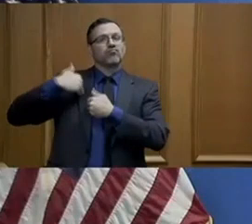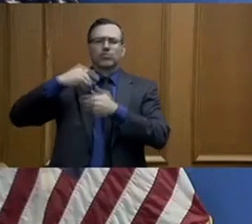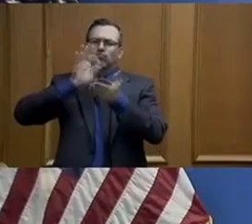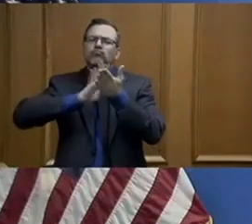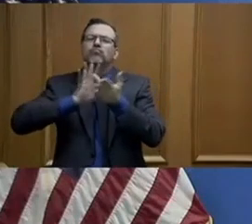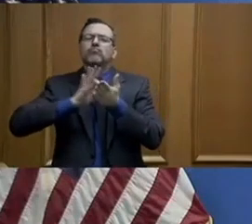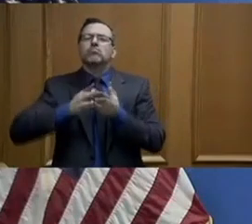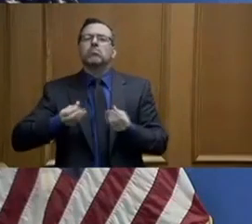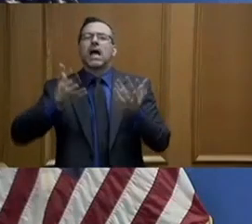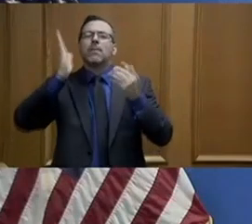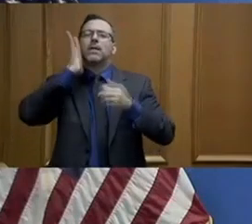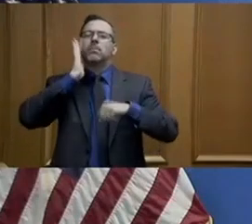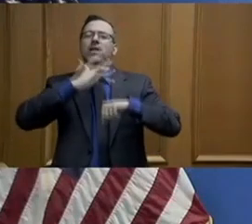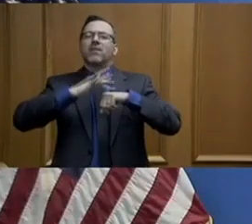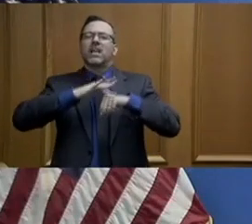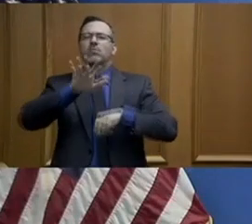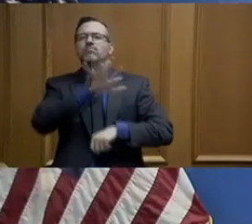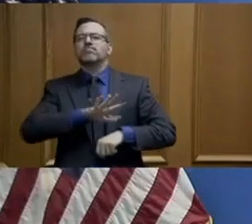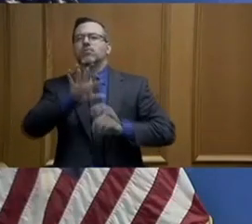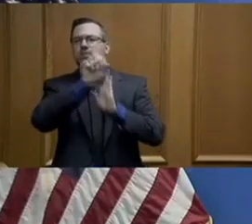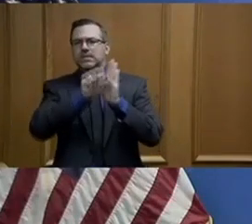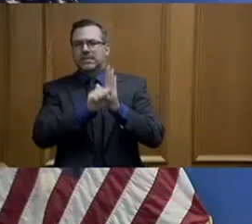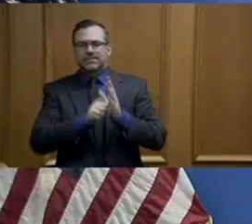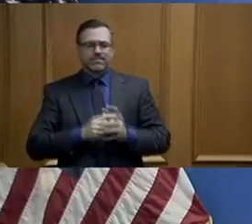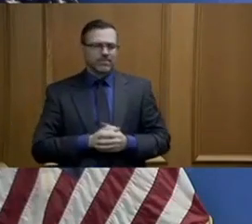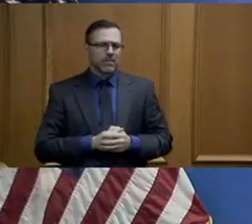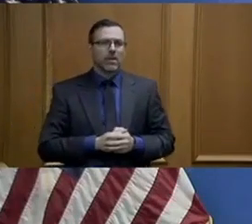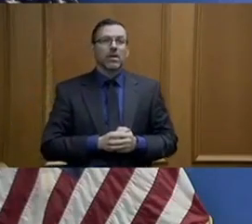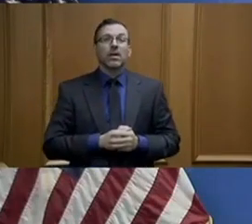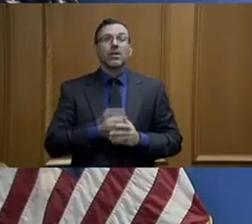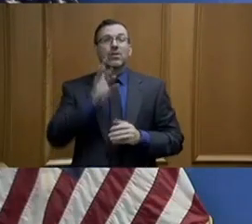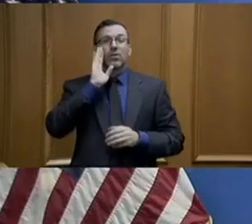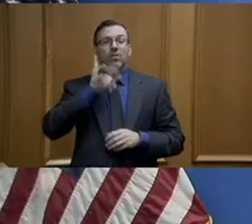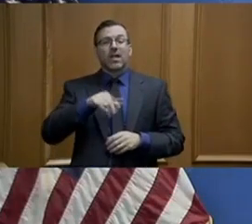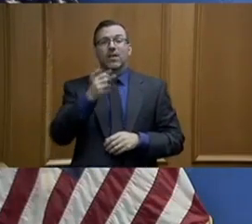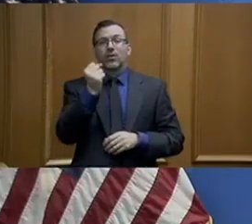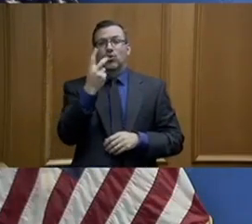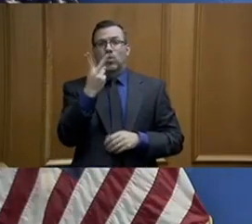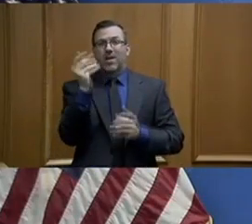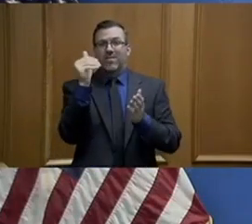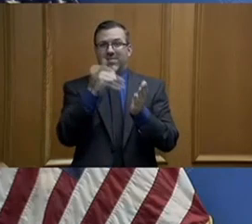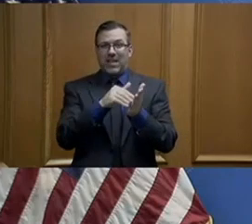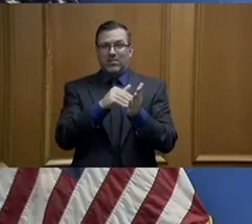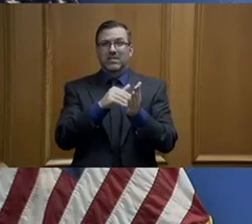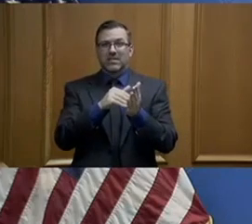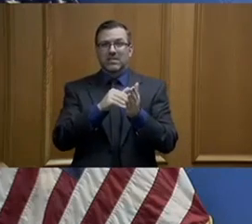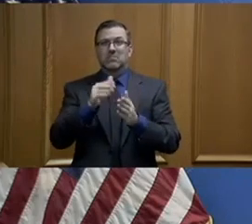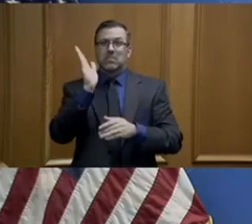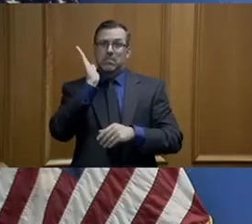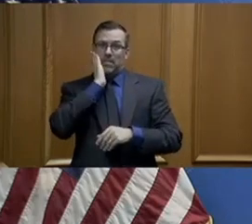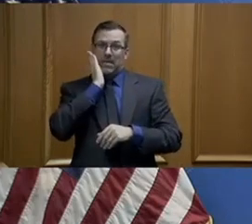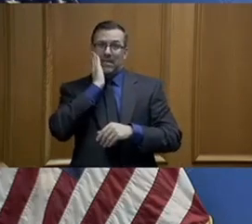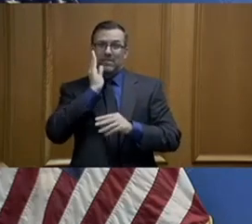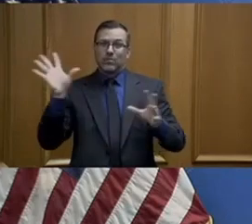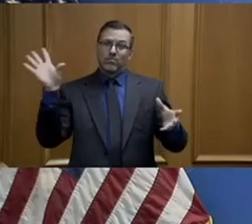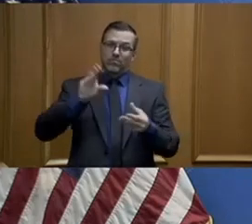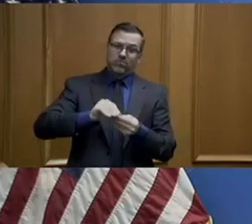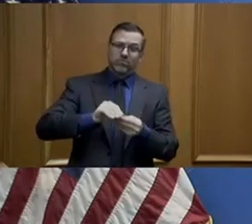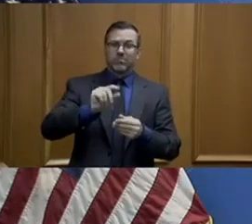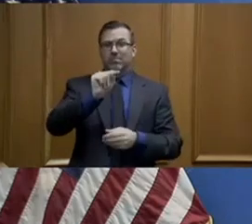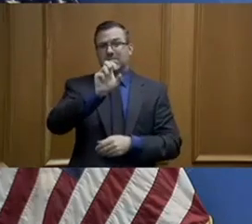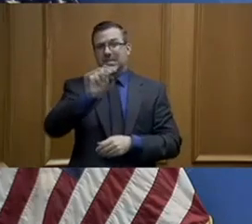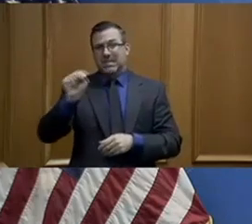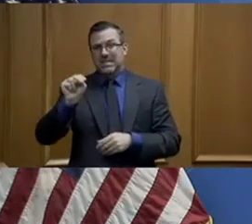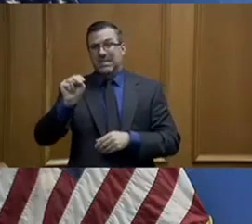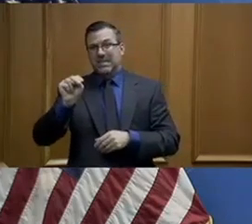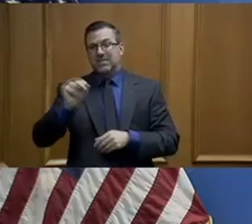state. And just so you all know, there are 12,000 staffed beds in Tennessee.